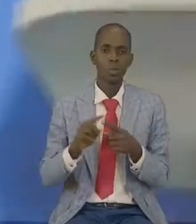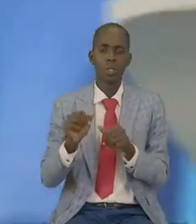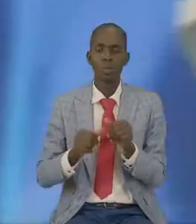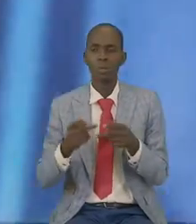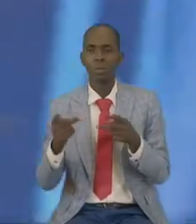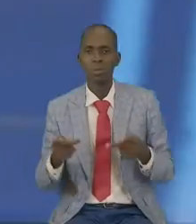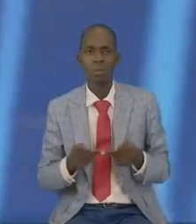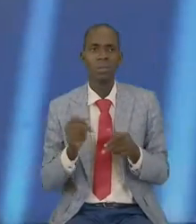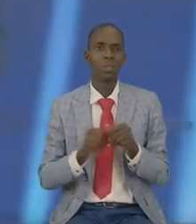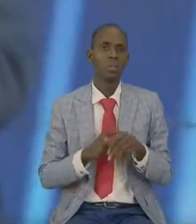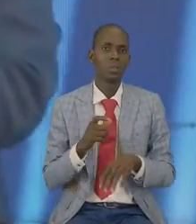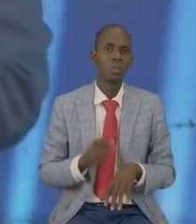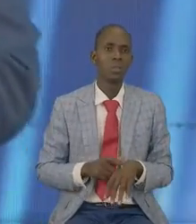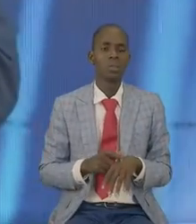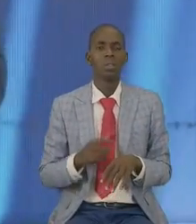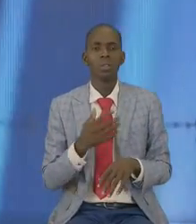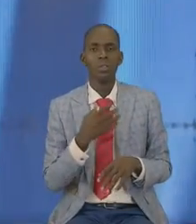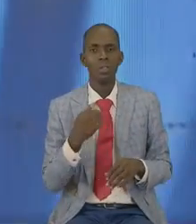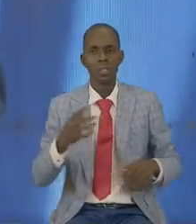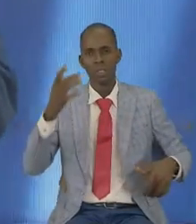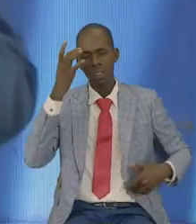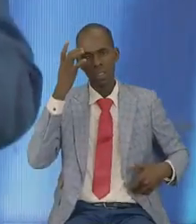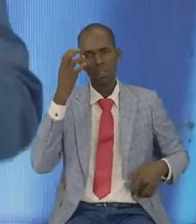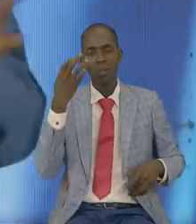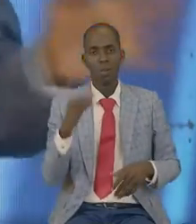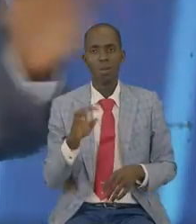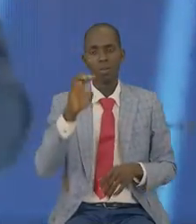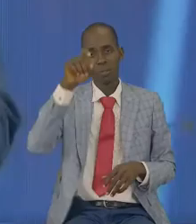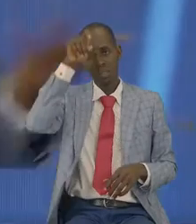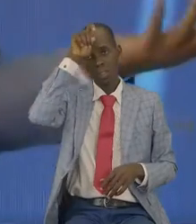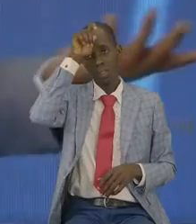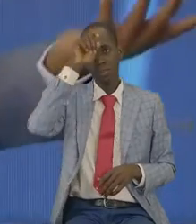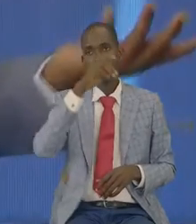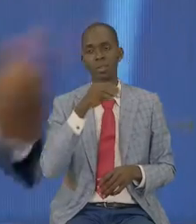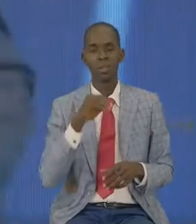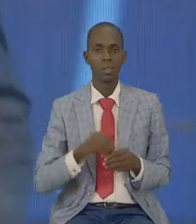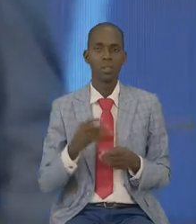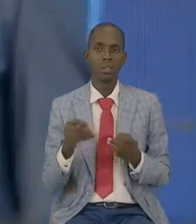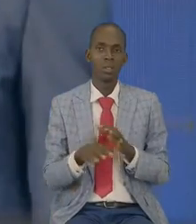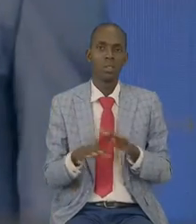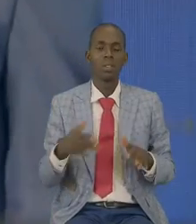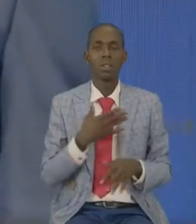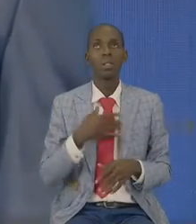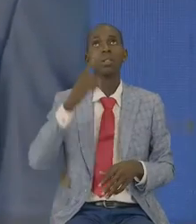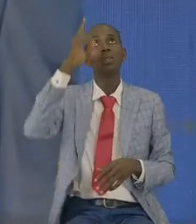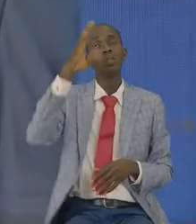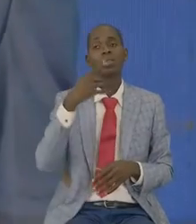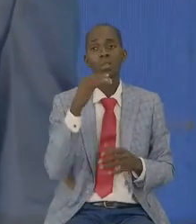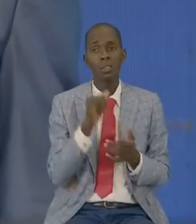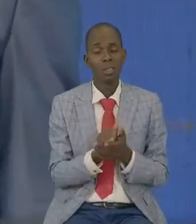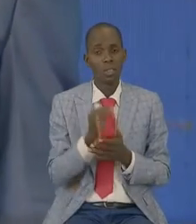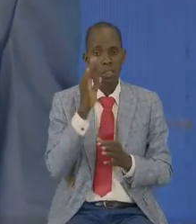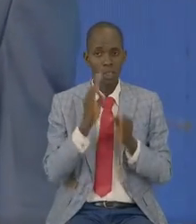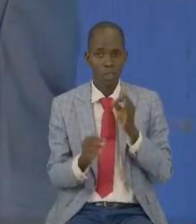town, you will see the diseases of Egypt and of the land. And God said, if